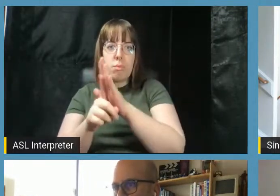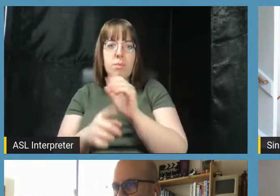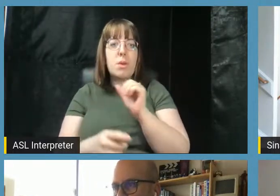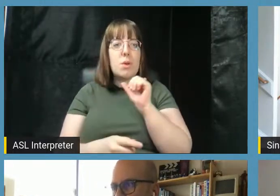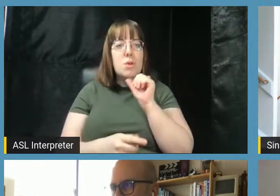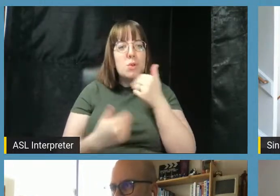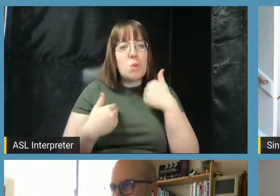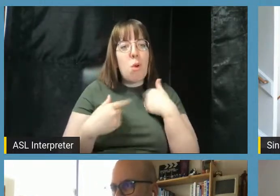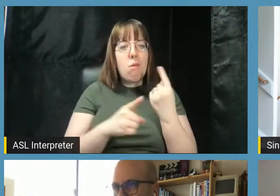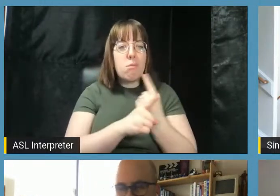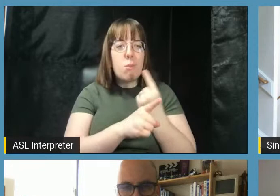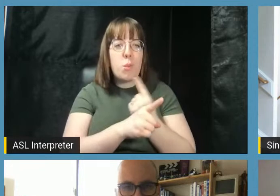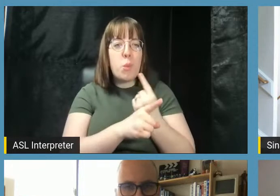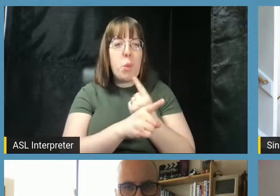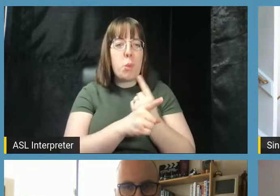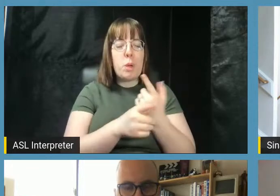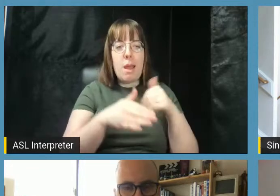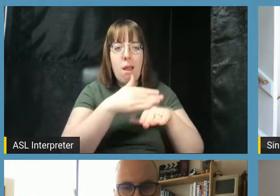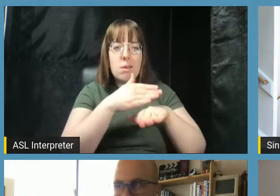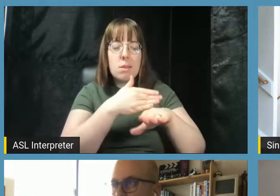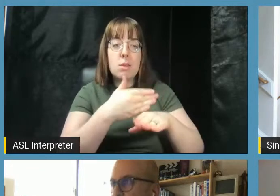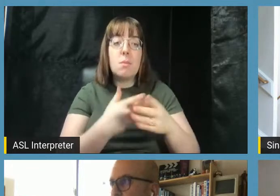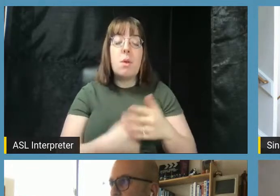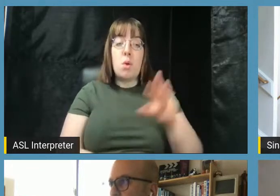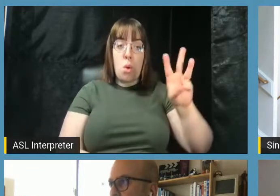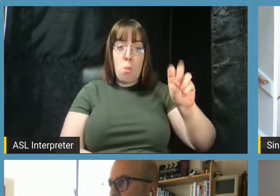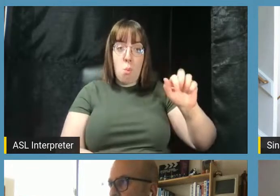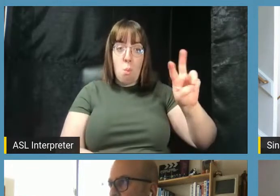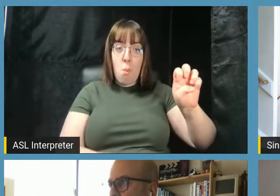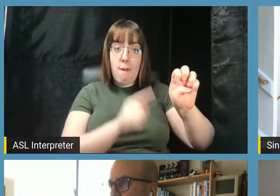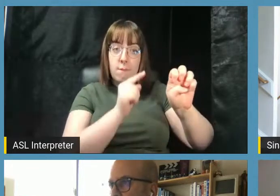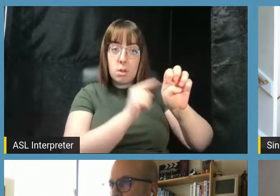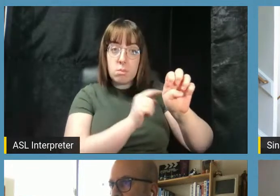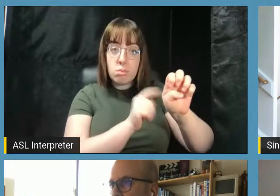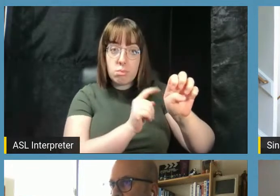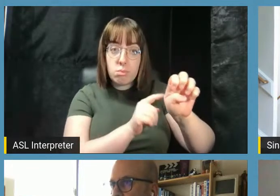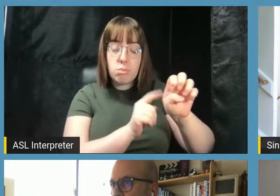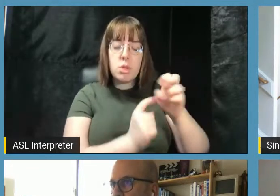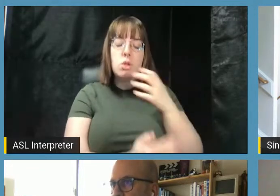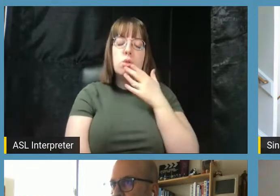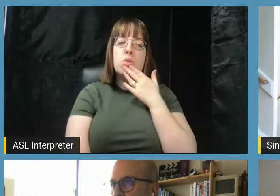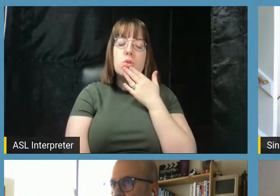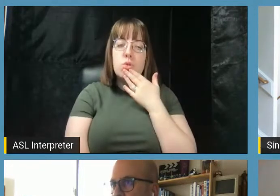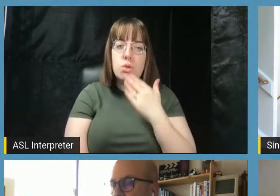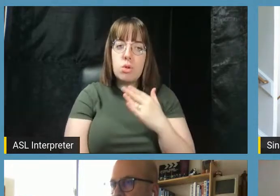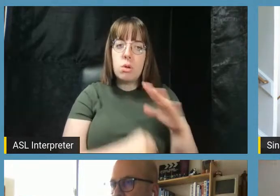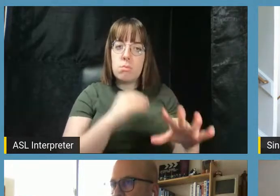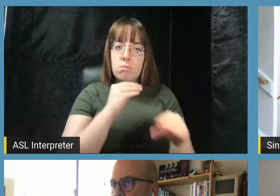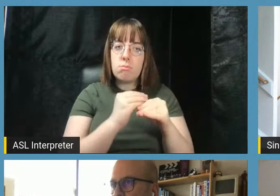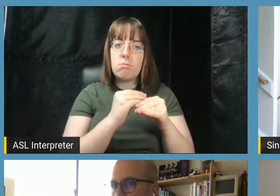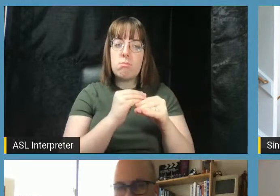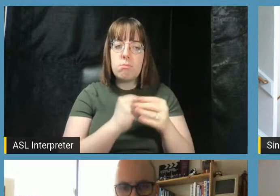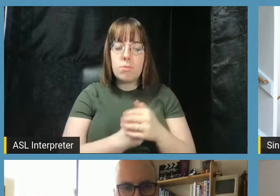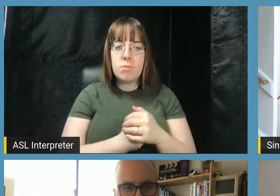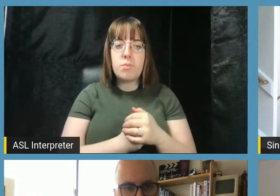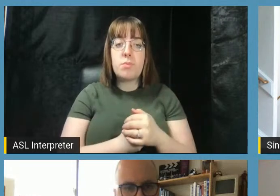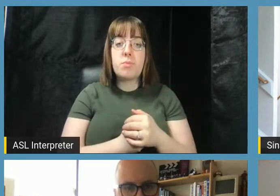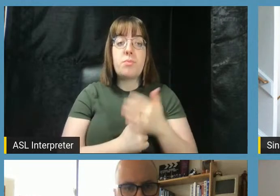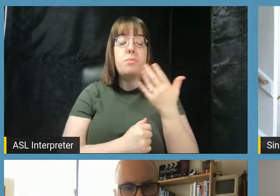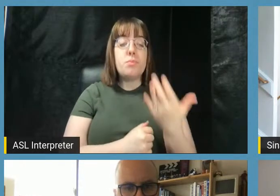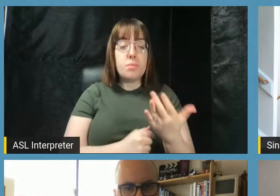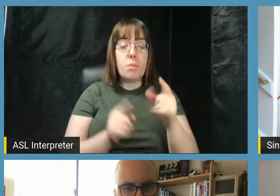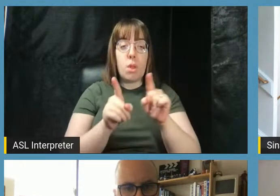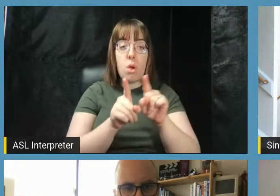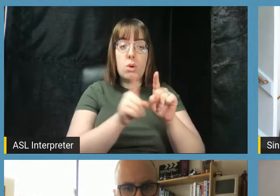attributes on them, things like that. So the Wave extension is a good one to install. And then when we mentioned